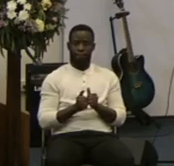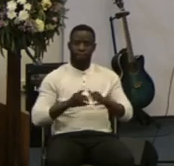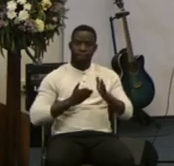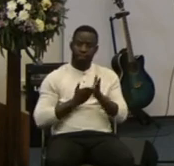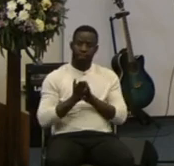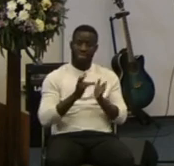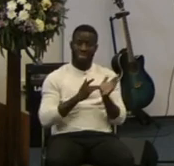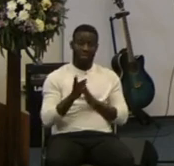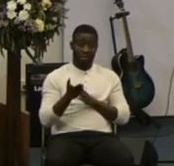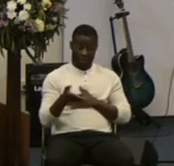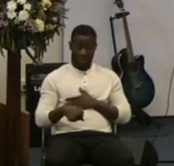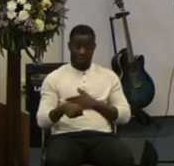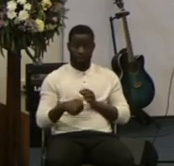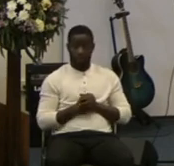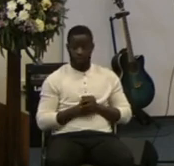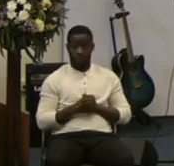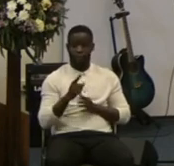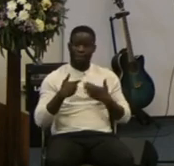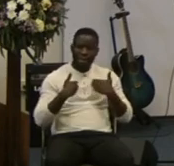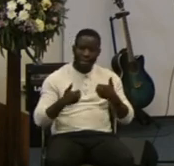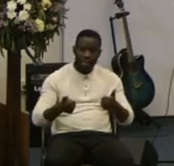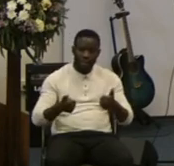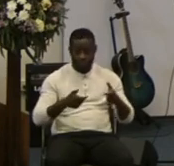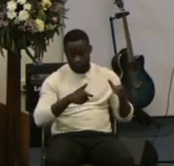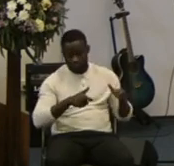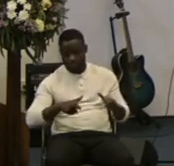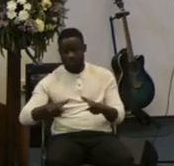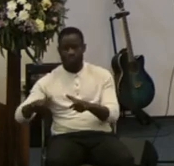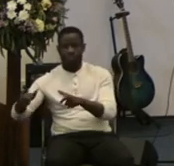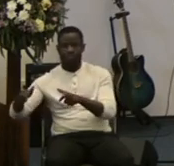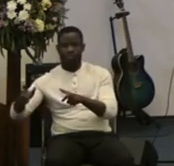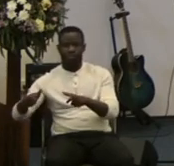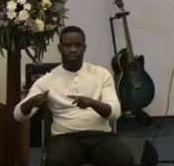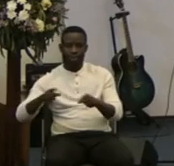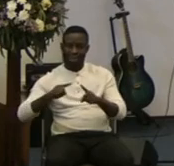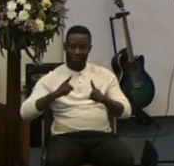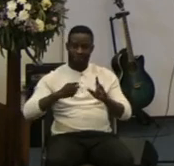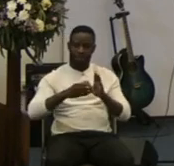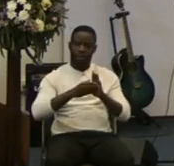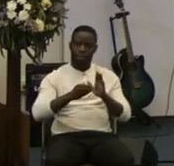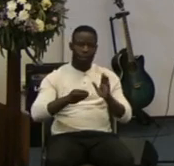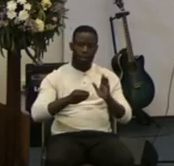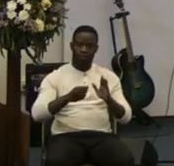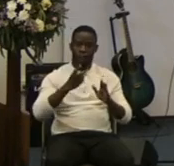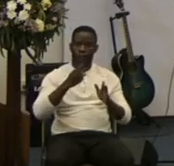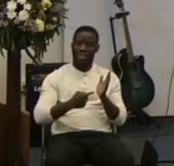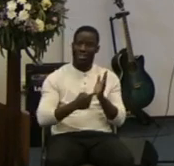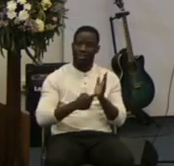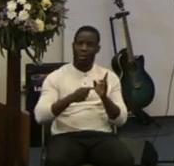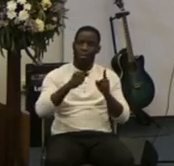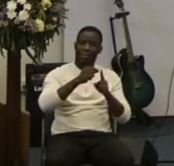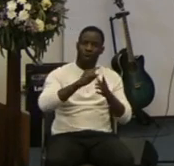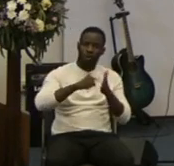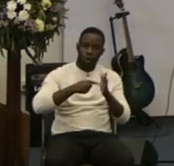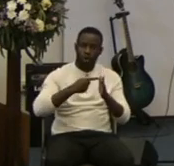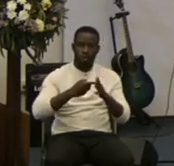through Jesus. But healing continues outside of the Gospels in the early church. Remember Peter and